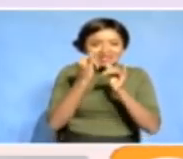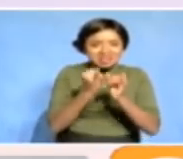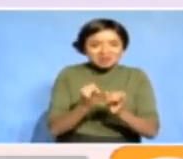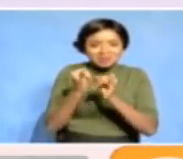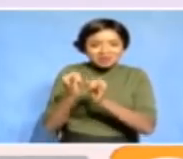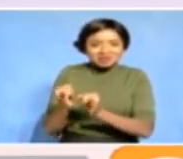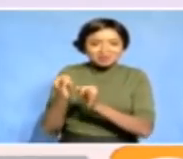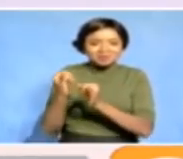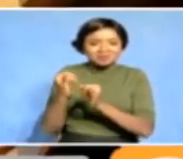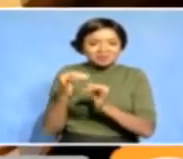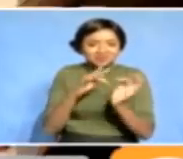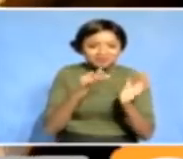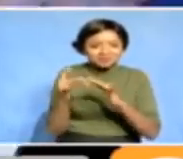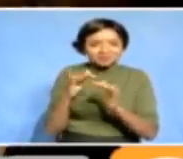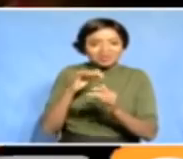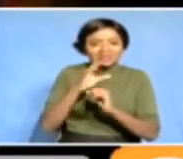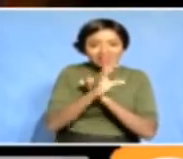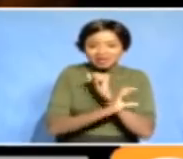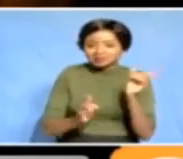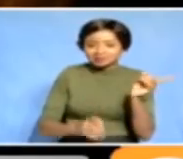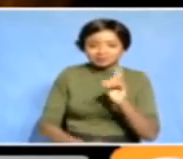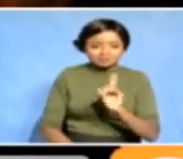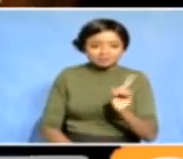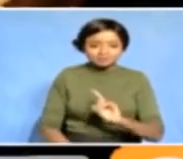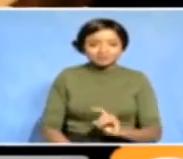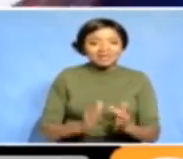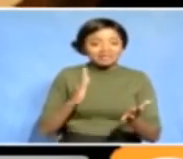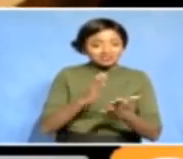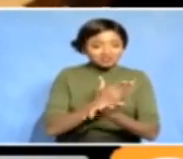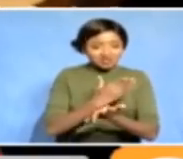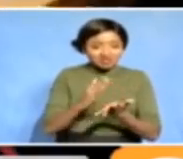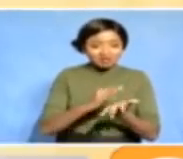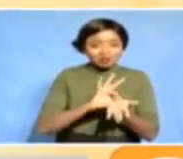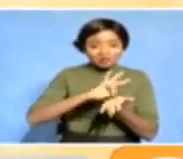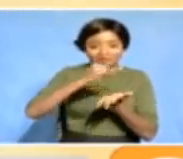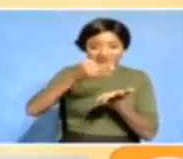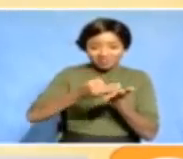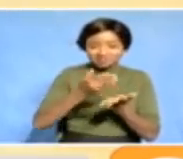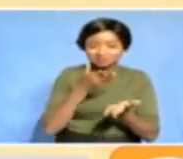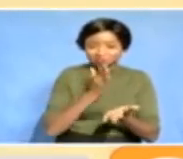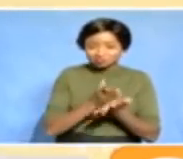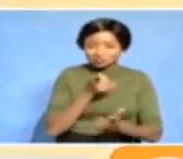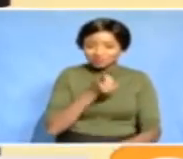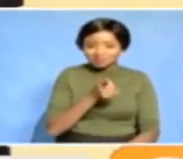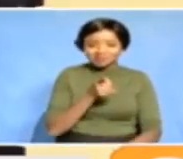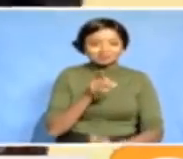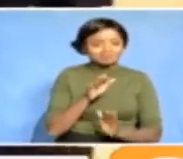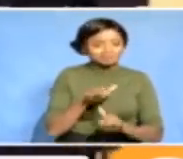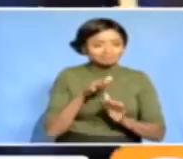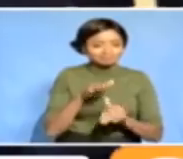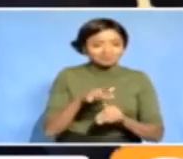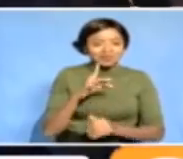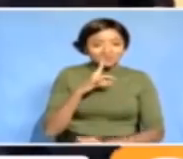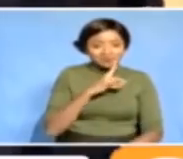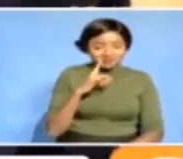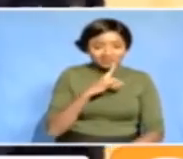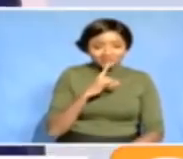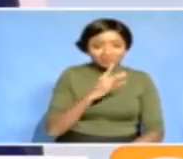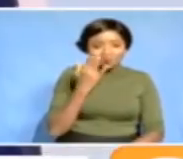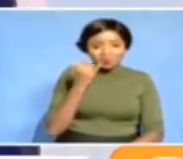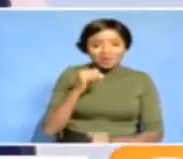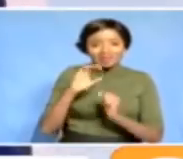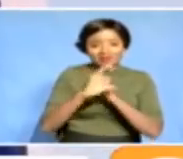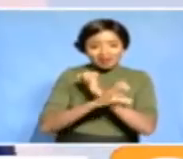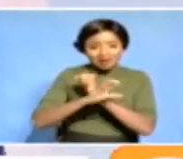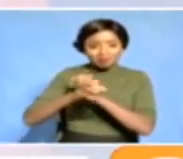new acrimonies across the country. The sharing of funds has remained a sticky point. Speakers rooting for equitable distribution of funds among the counties.